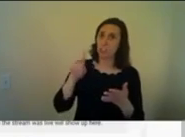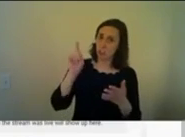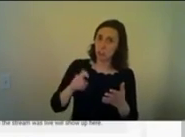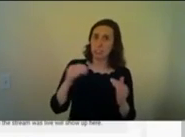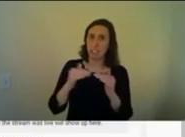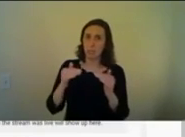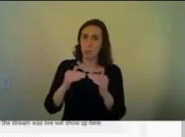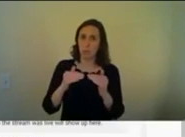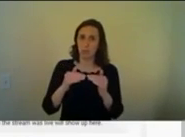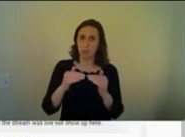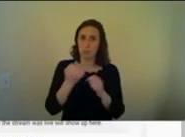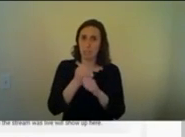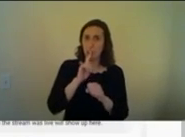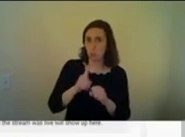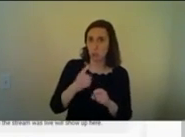5x cubed